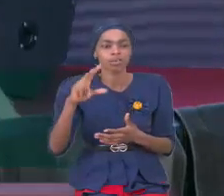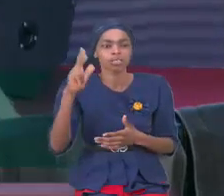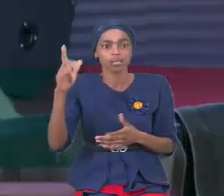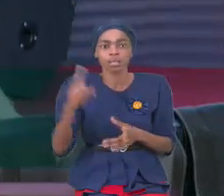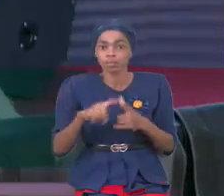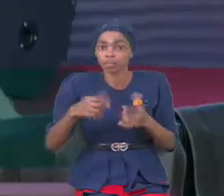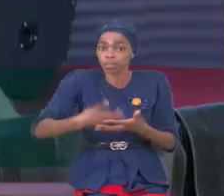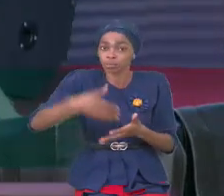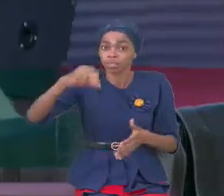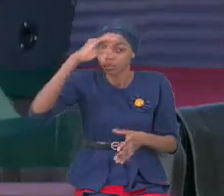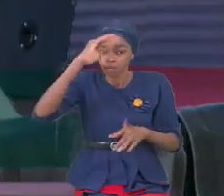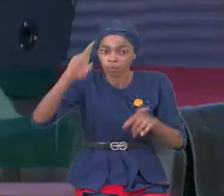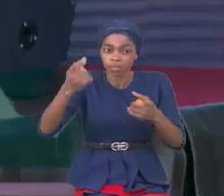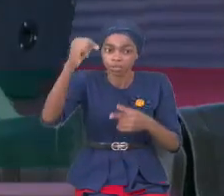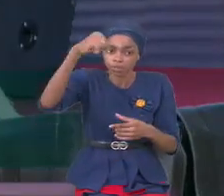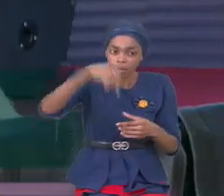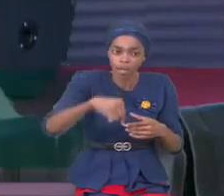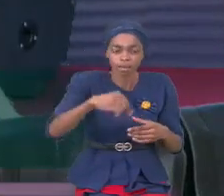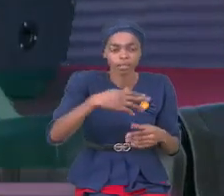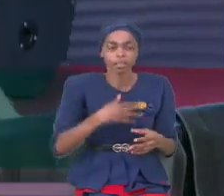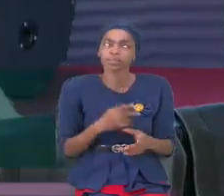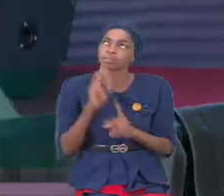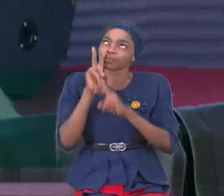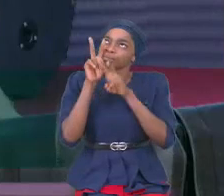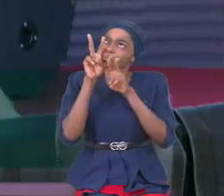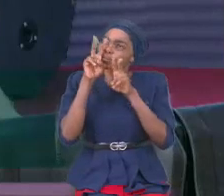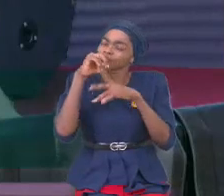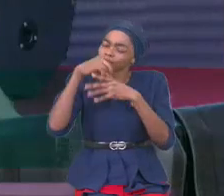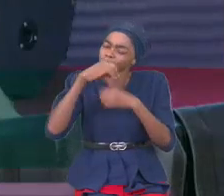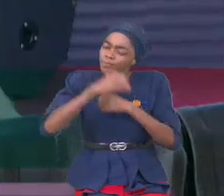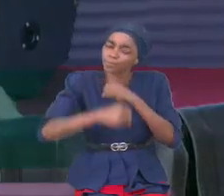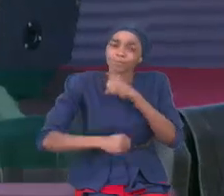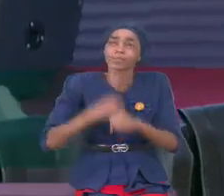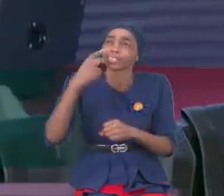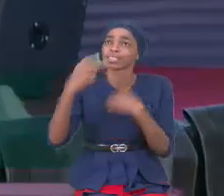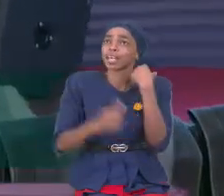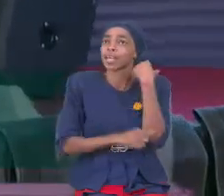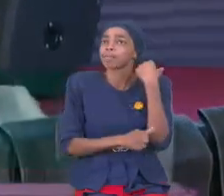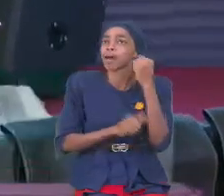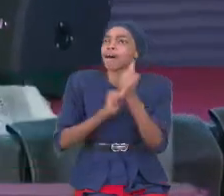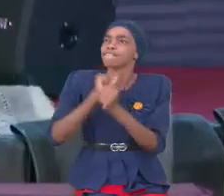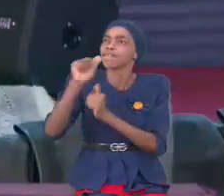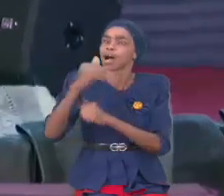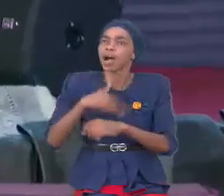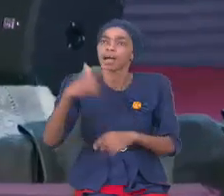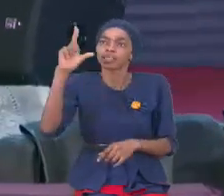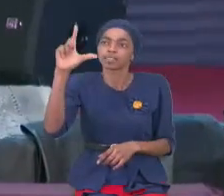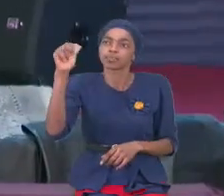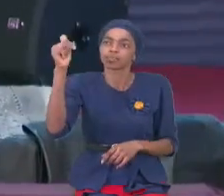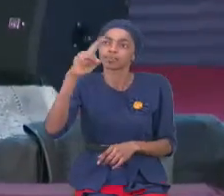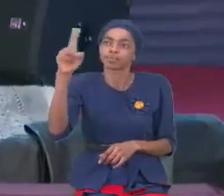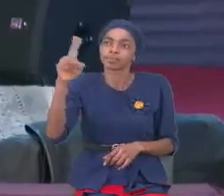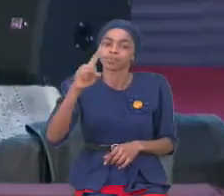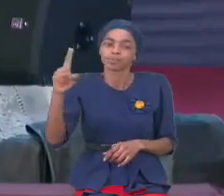and seeth Abraham afar off, and Lazarus in his bosom. Verse 24, in verse 24,